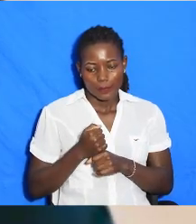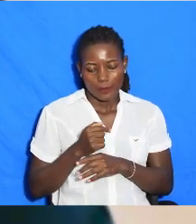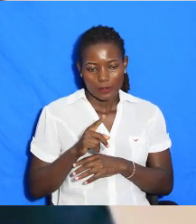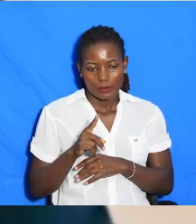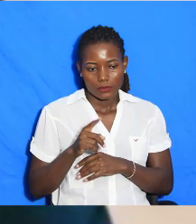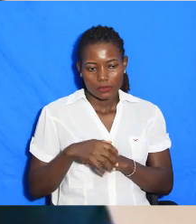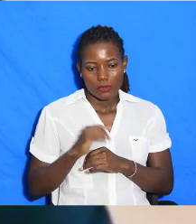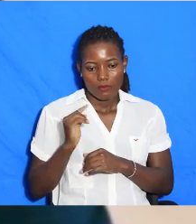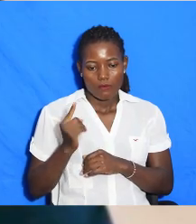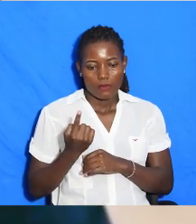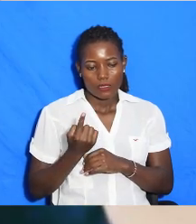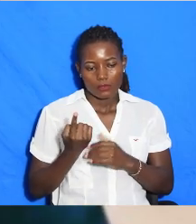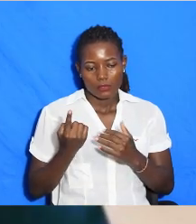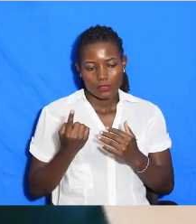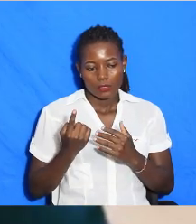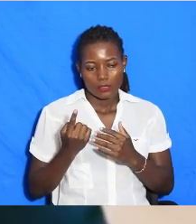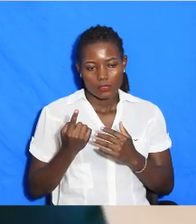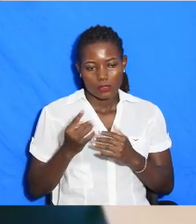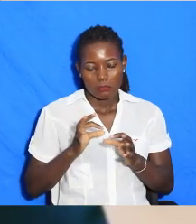when did you first take your body weight?